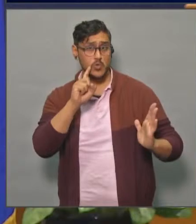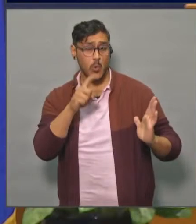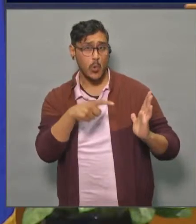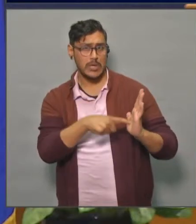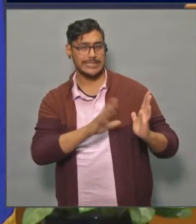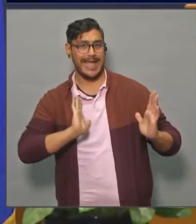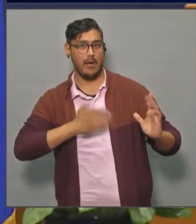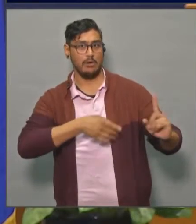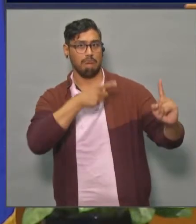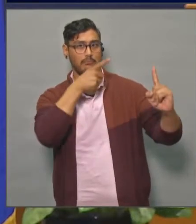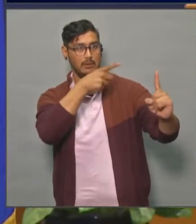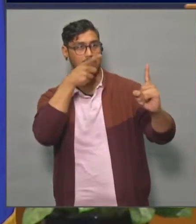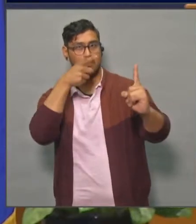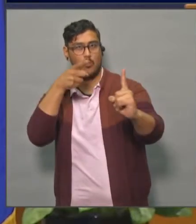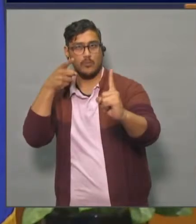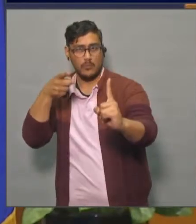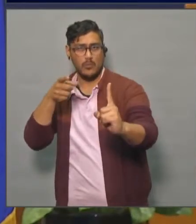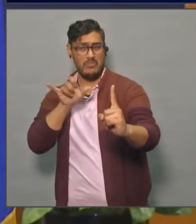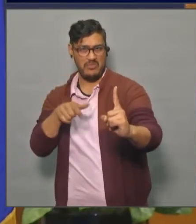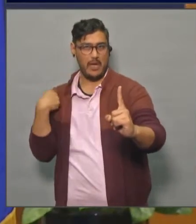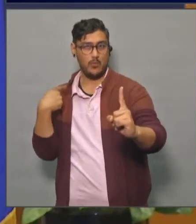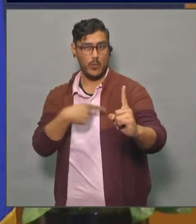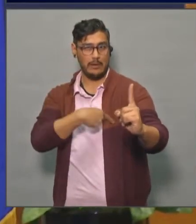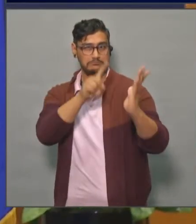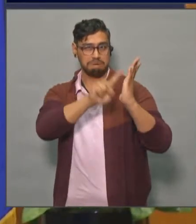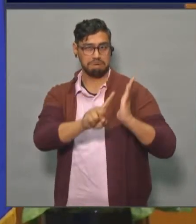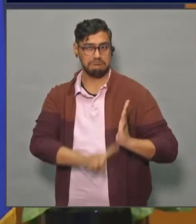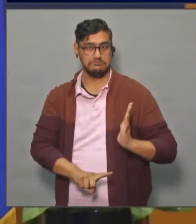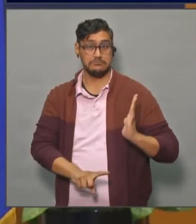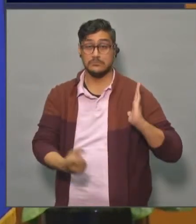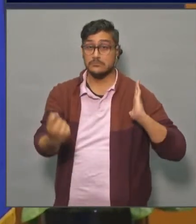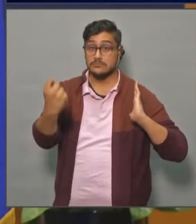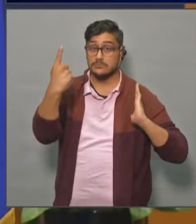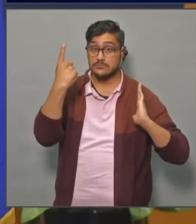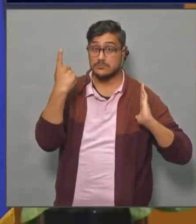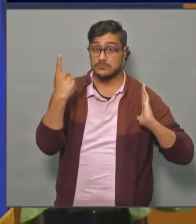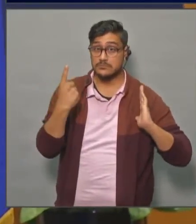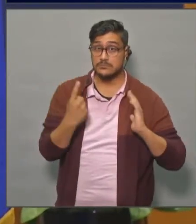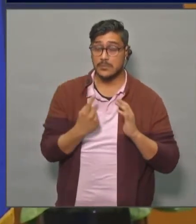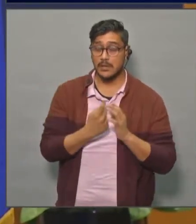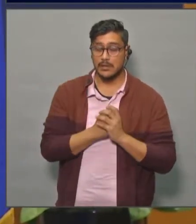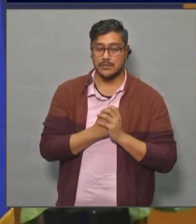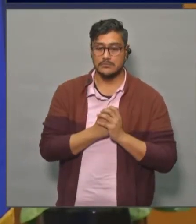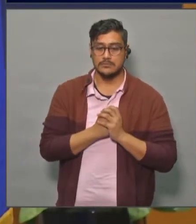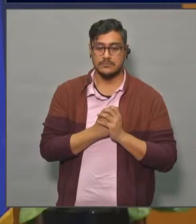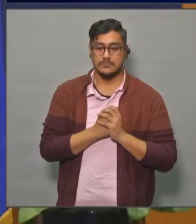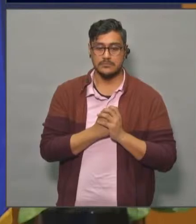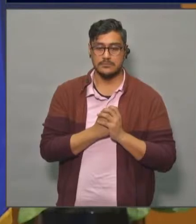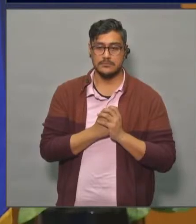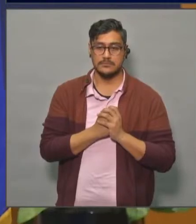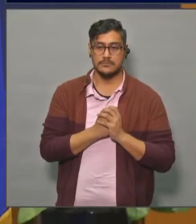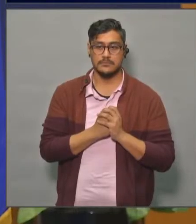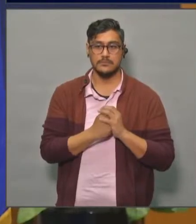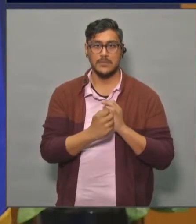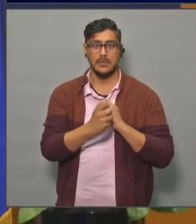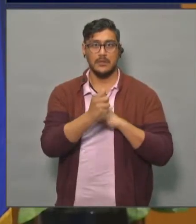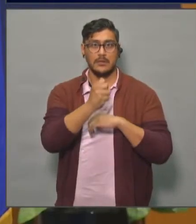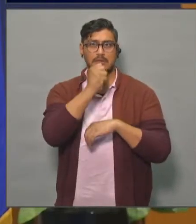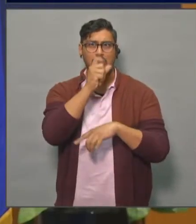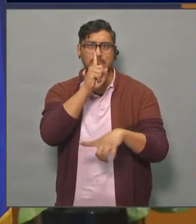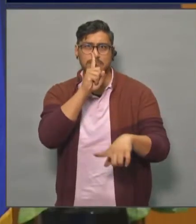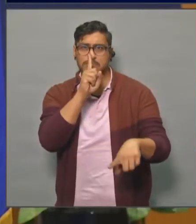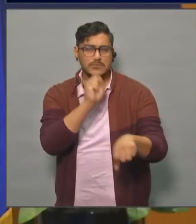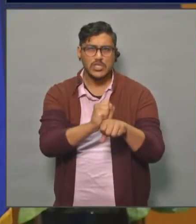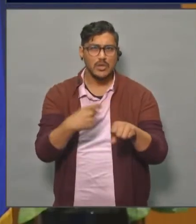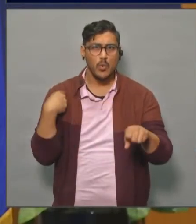benchmarking, sort of the measures that we're looking at, we don't really measure how effective we are at slowing the